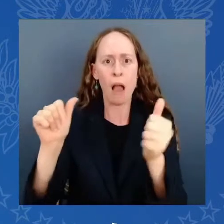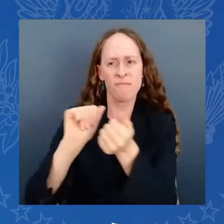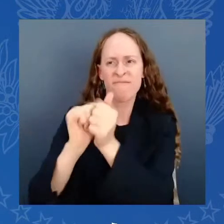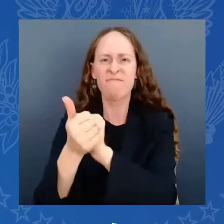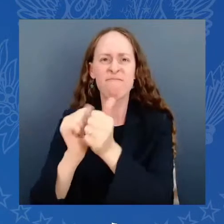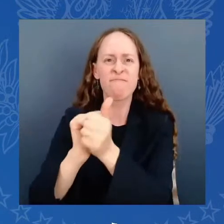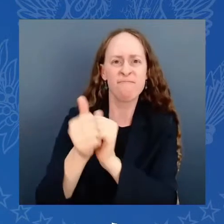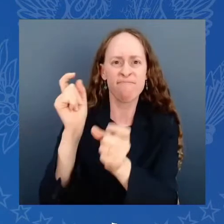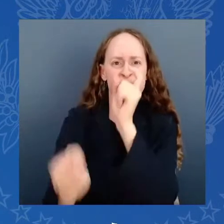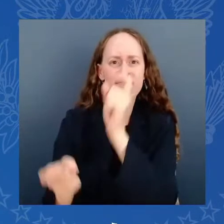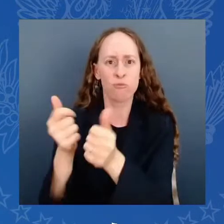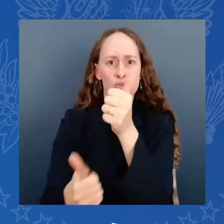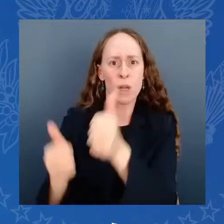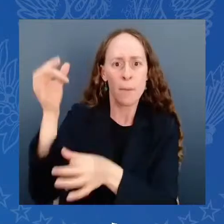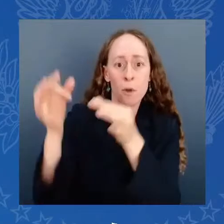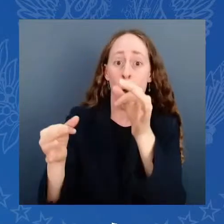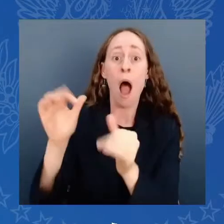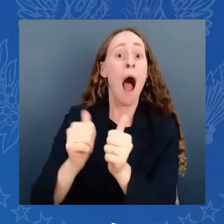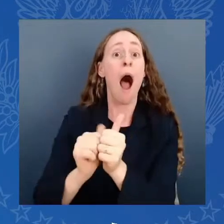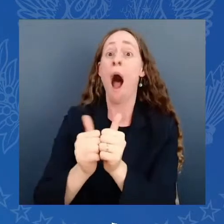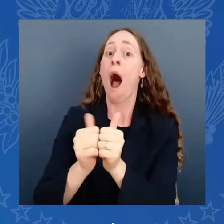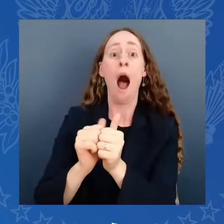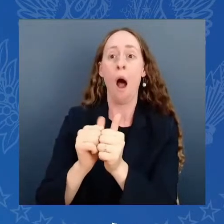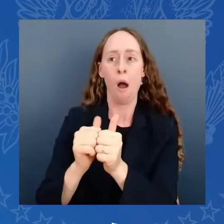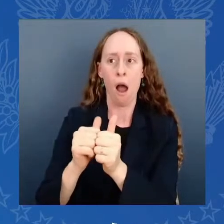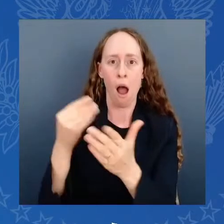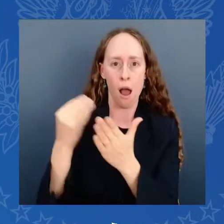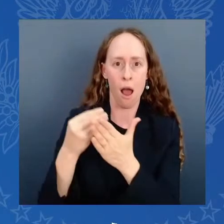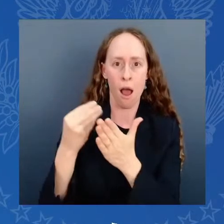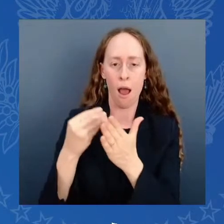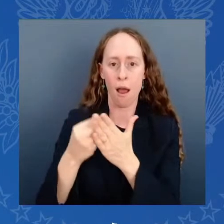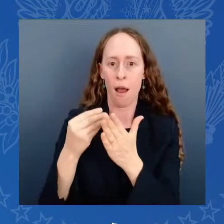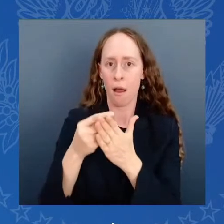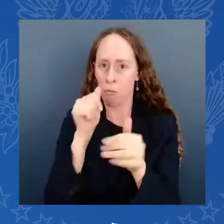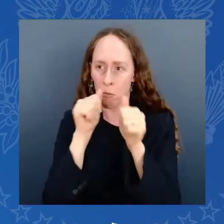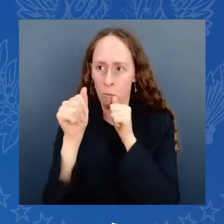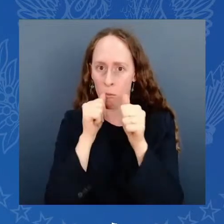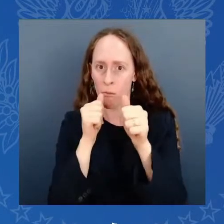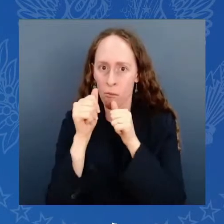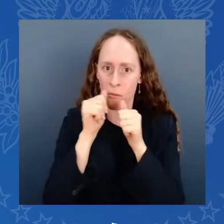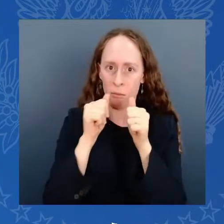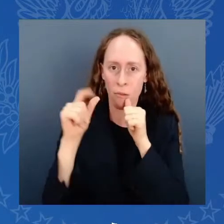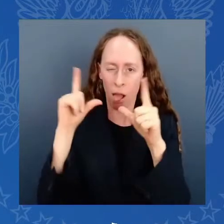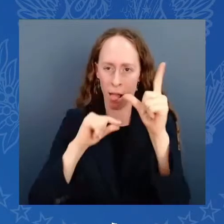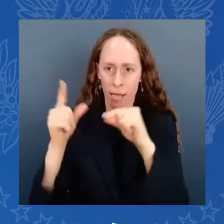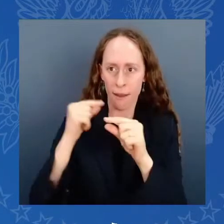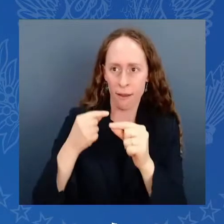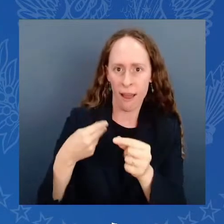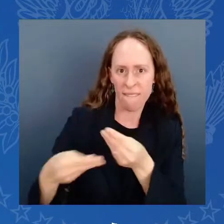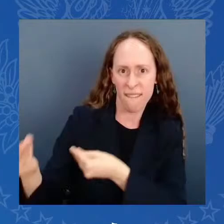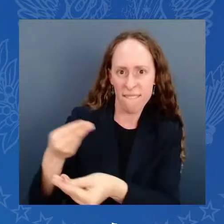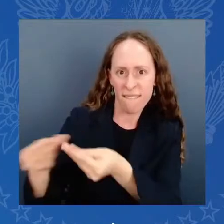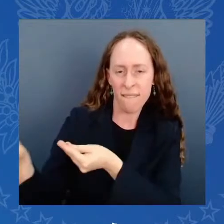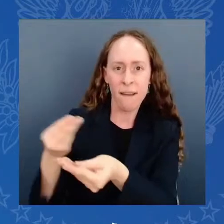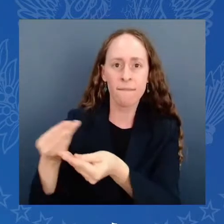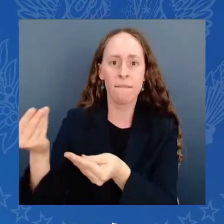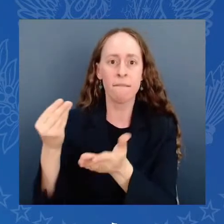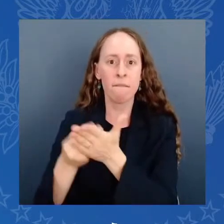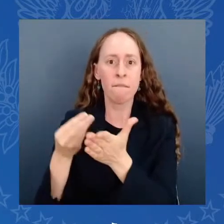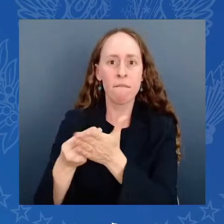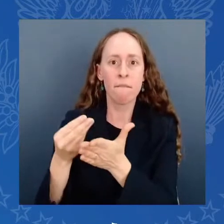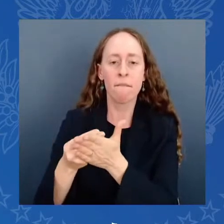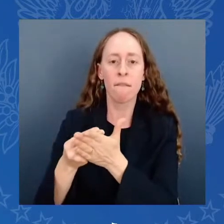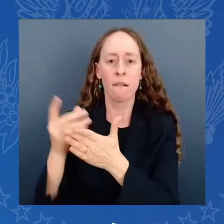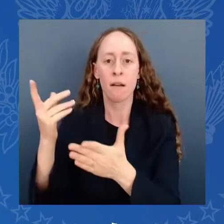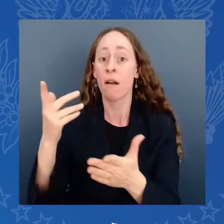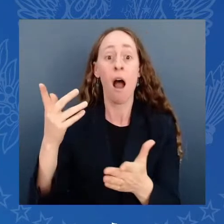that also support Project 2025. Undisclosed gift to justice is worth hundreds of thousands of dollars from wealthy